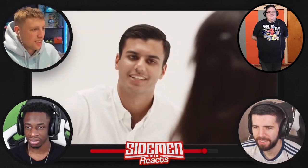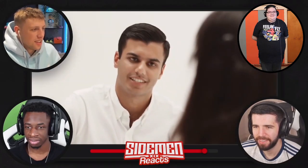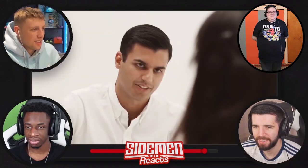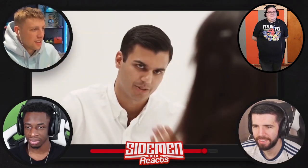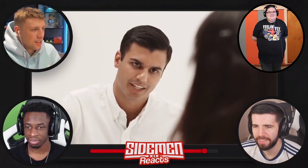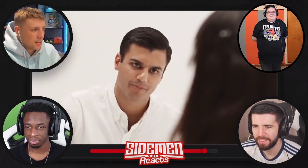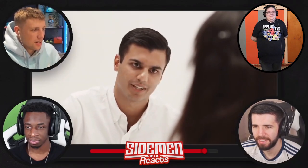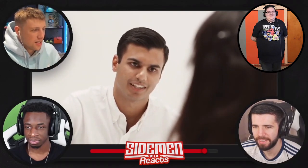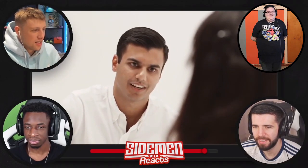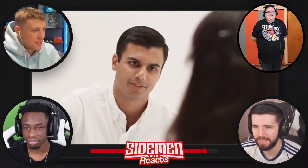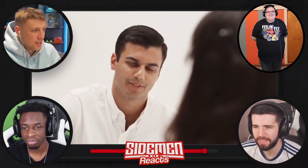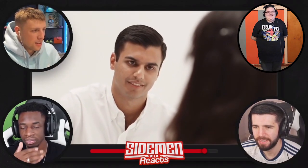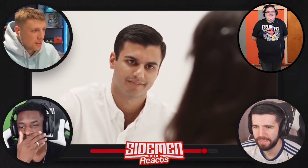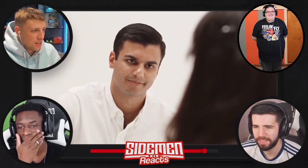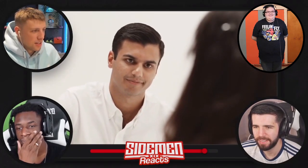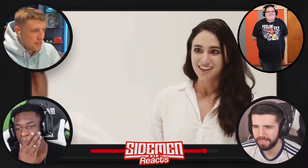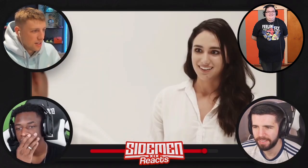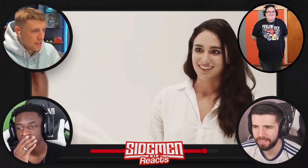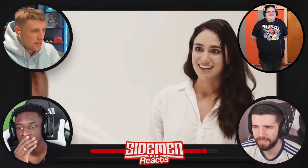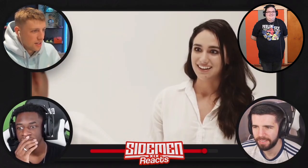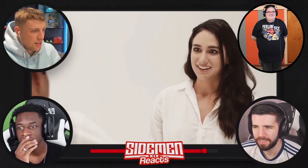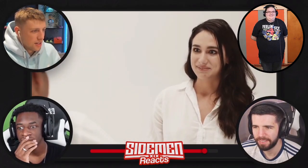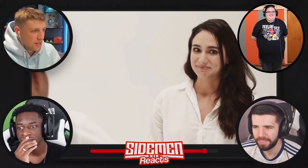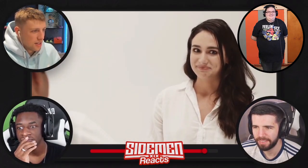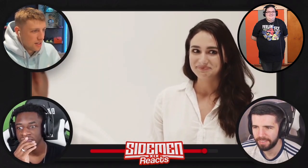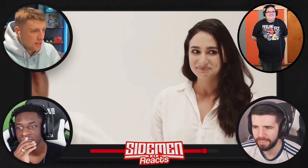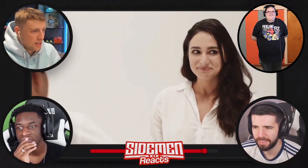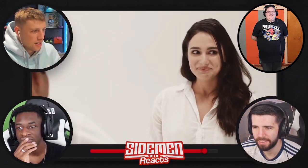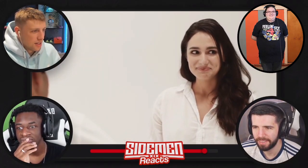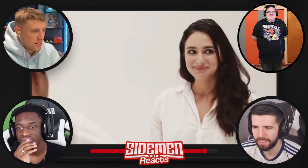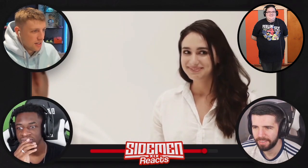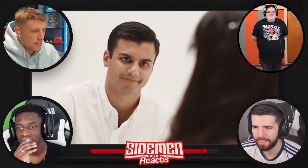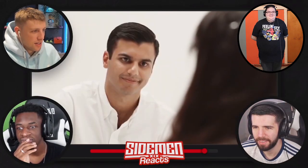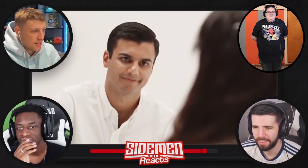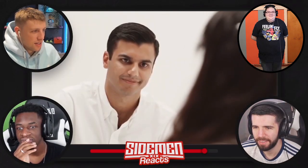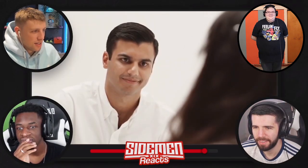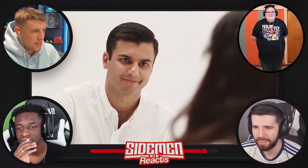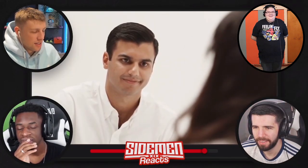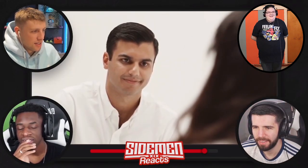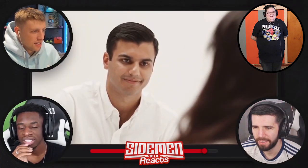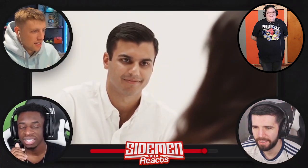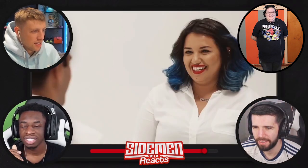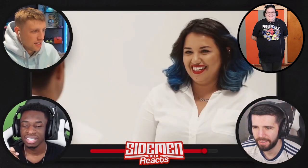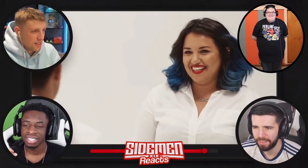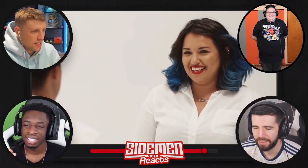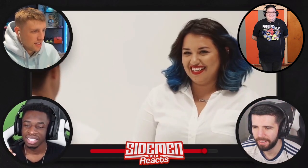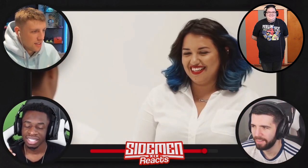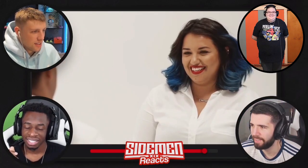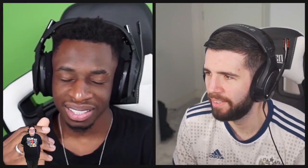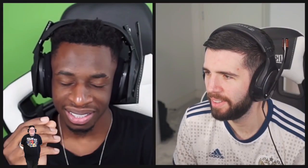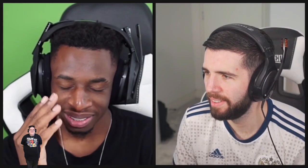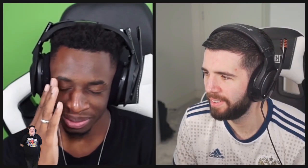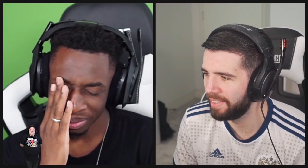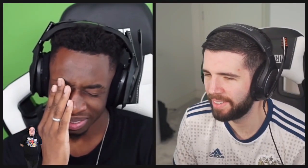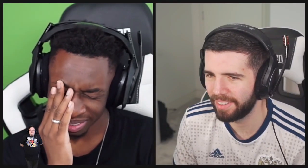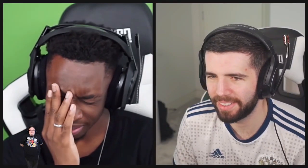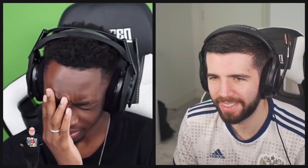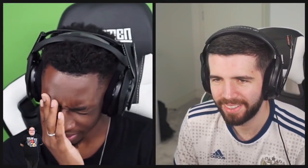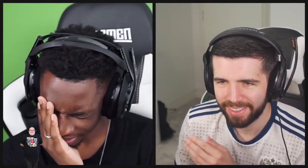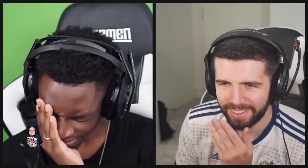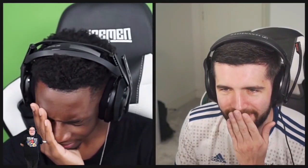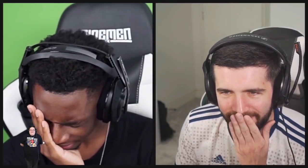cool. So how's your weekend been? How have you been? Good. Very good. So I guess like first question. Oh